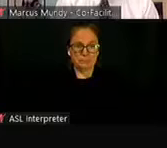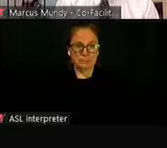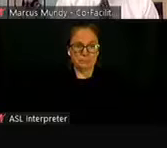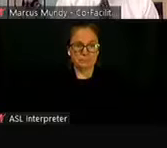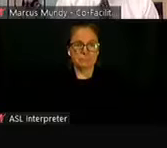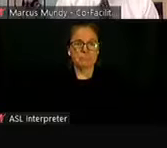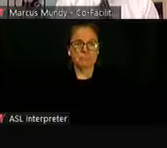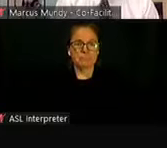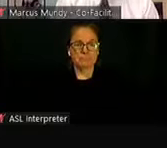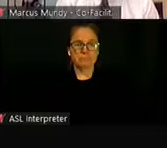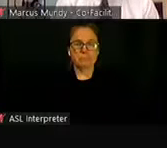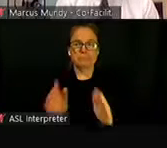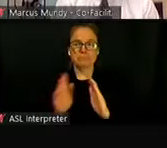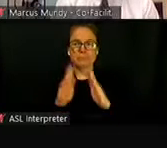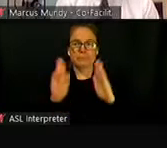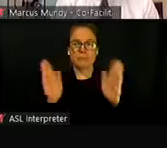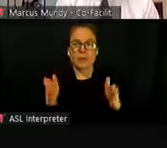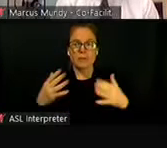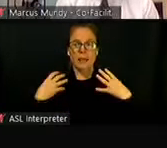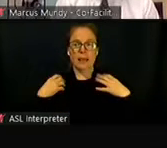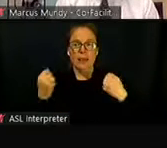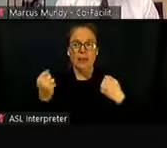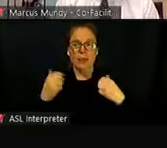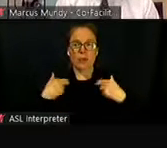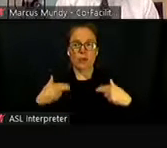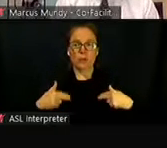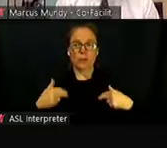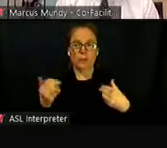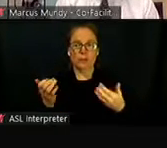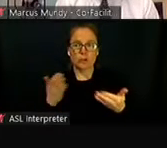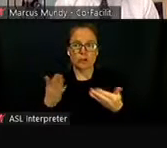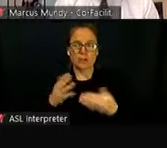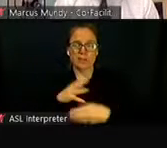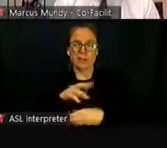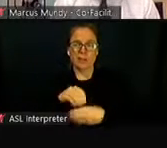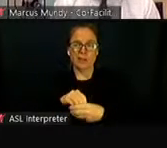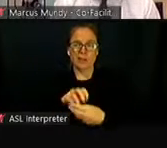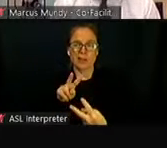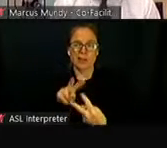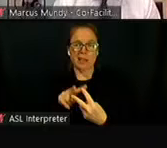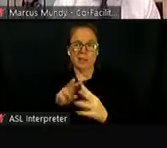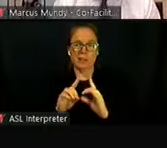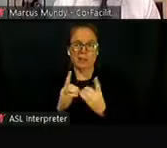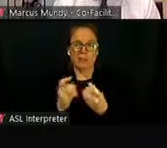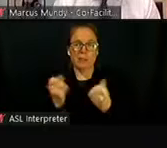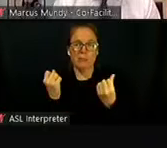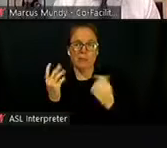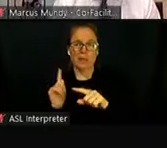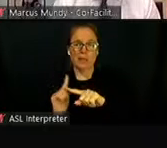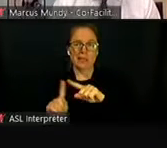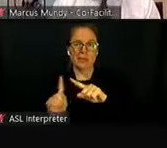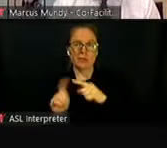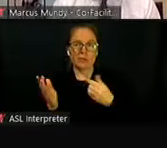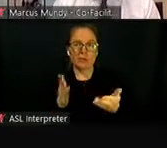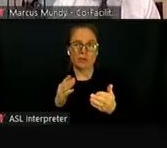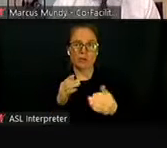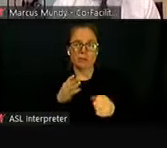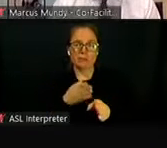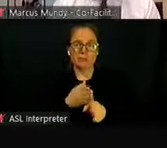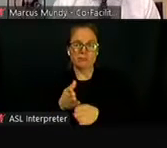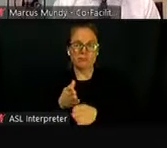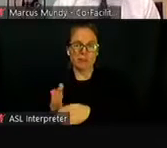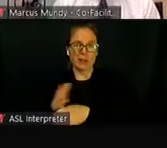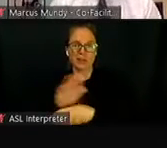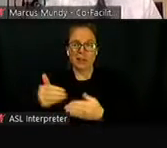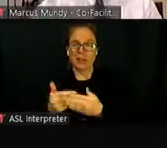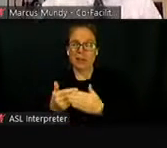And then housing, health, and human services. So this includes a couple different departments, multiple service areas. Again, we have followed the